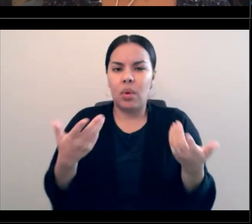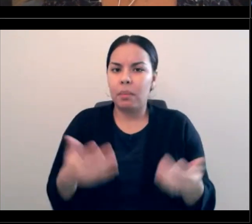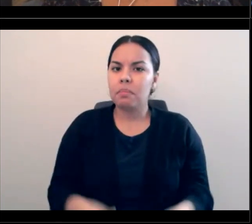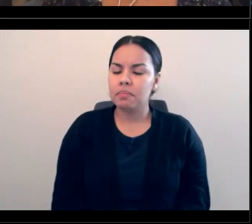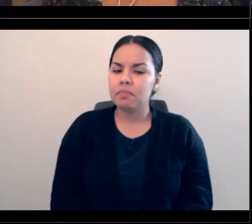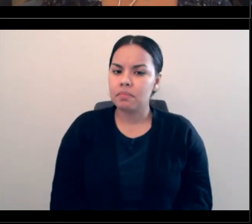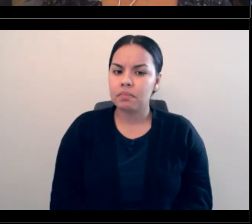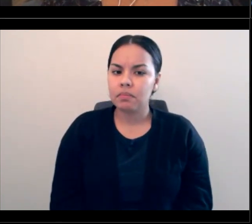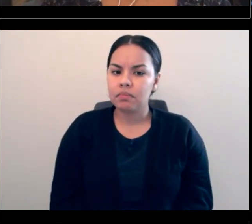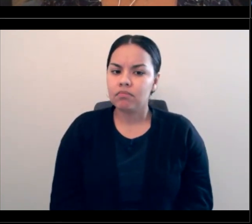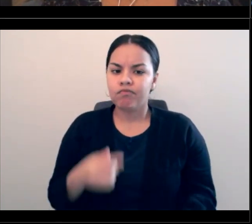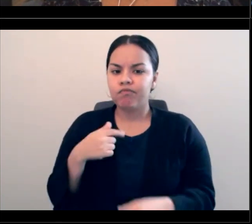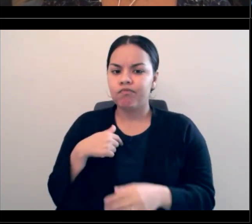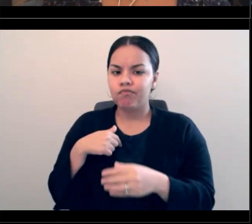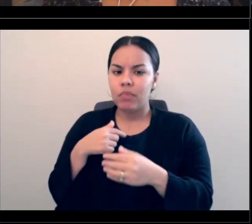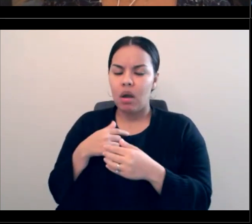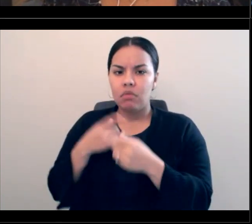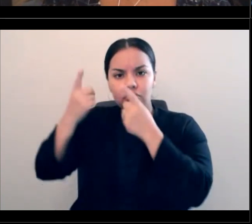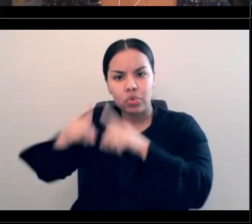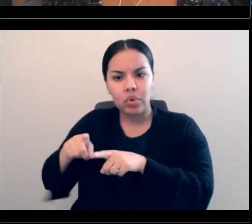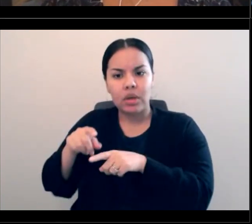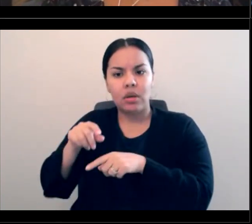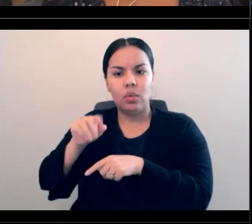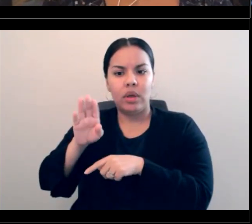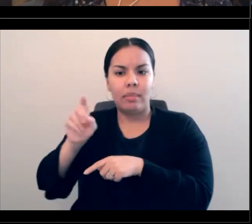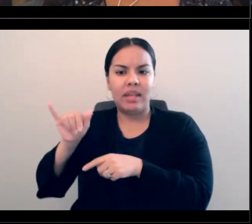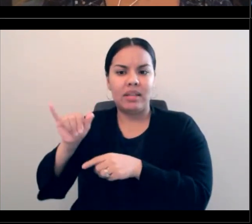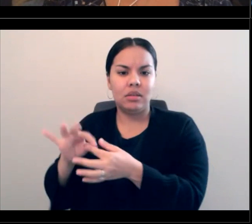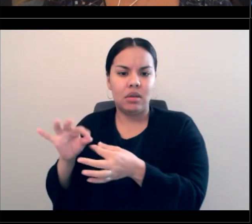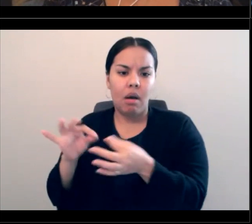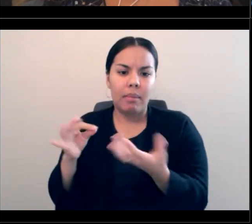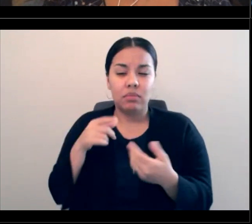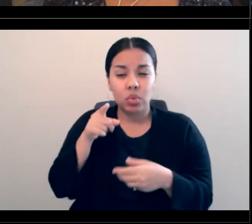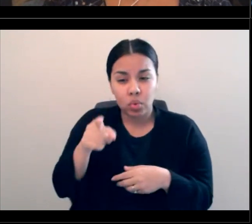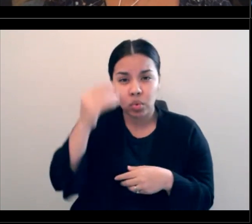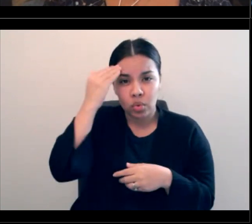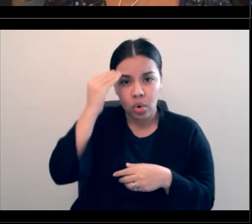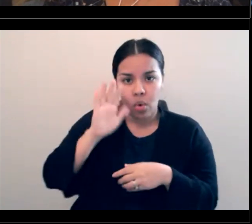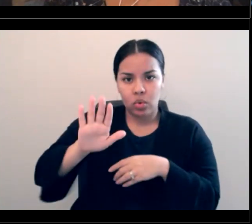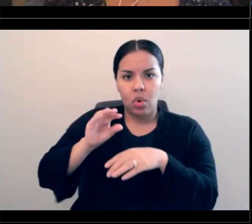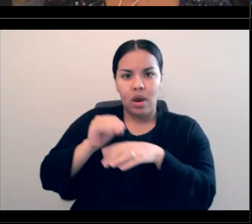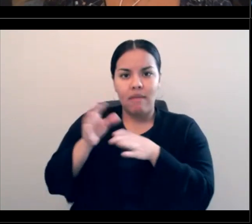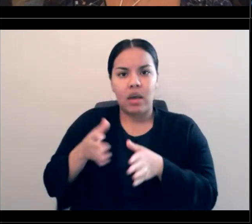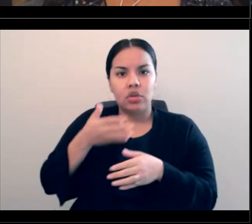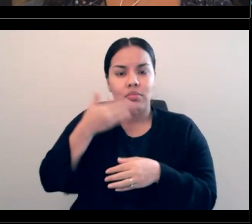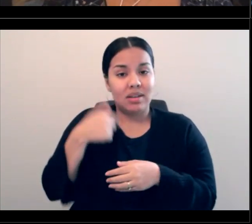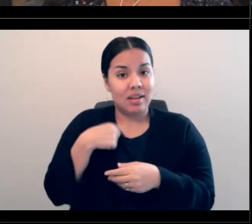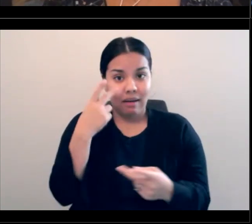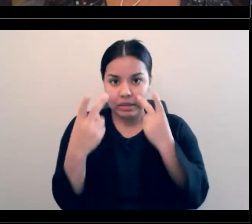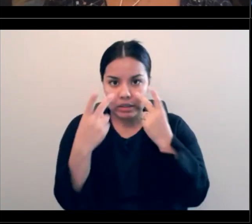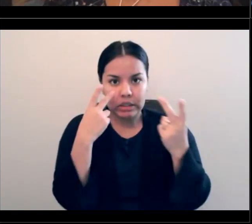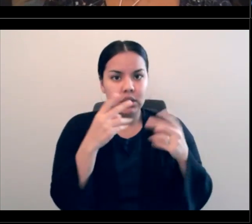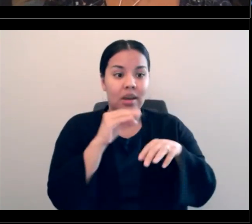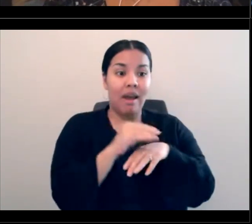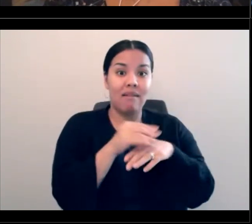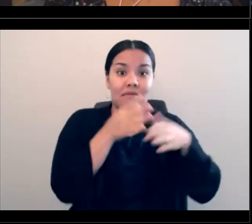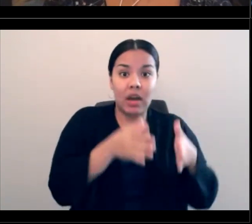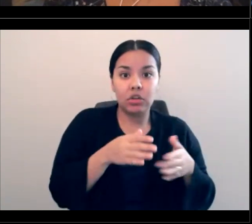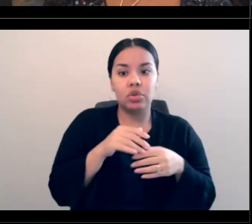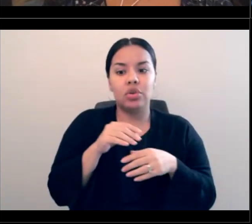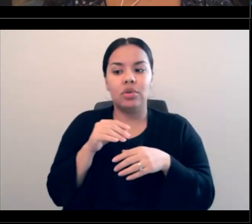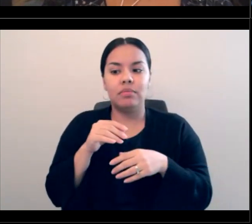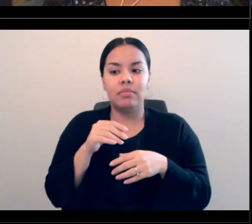would echo what Betsy said about, your advisor best. But I have seen advisors and advisees interact on Twitter,